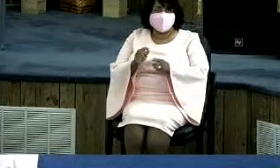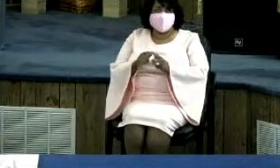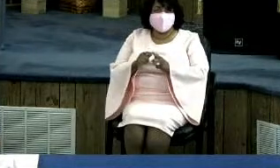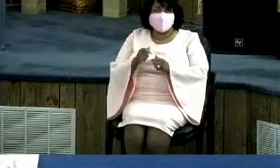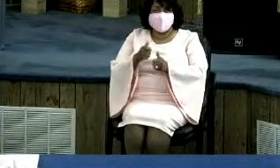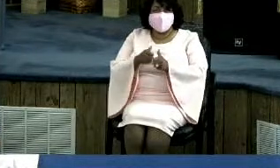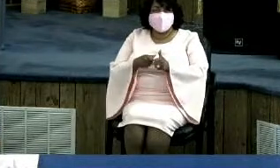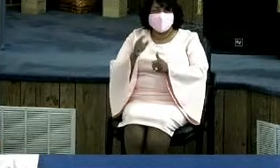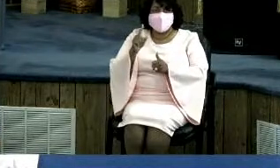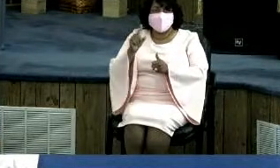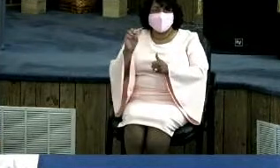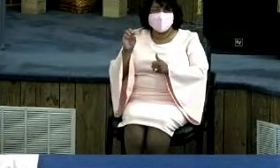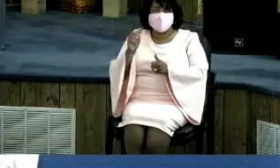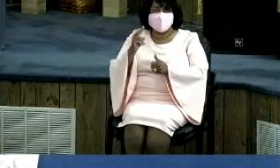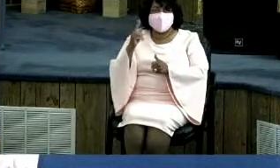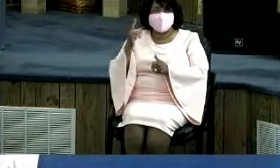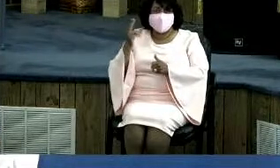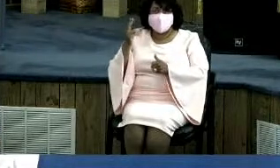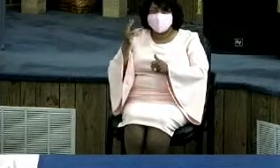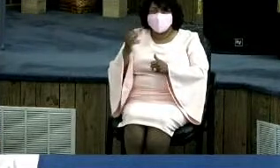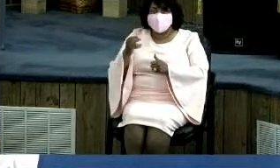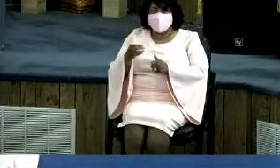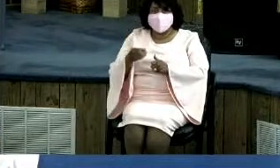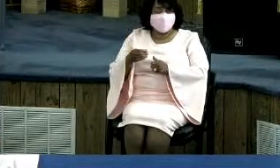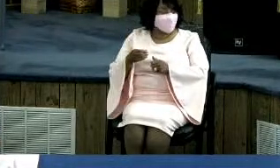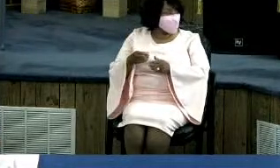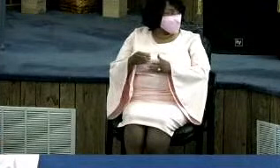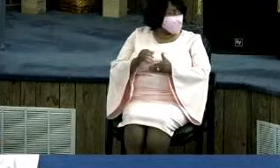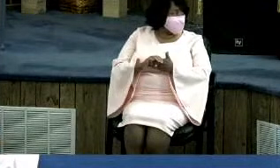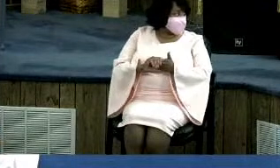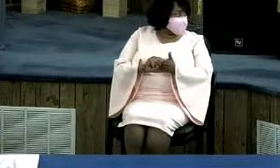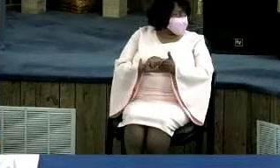Hallelujah. I think we're going to have our processional at this time.